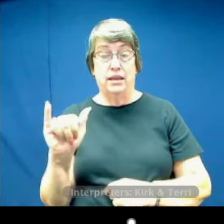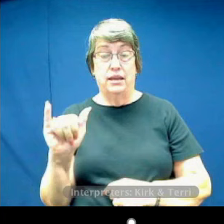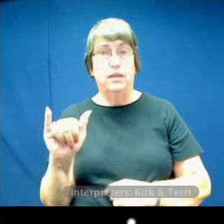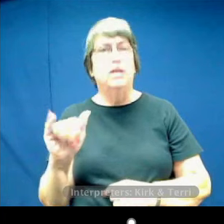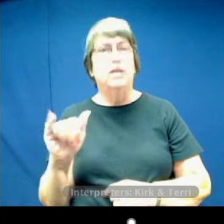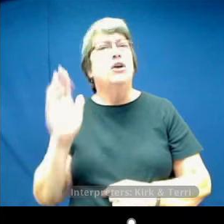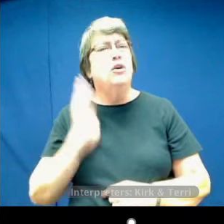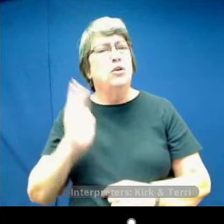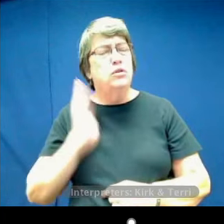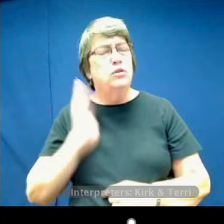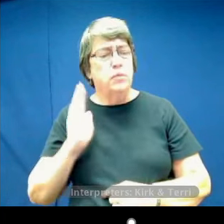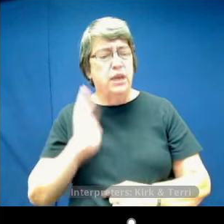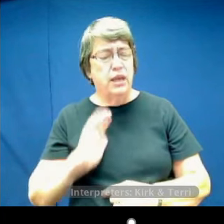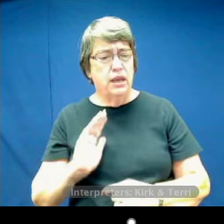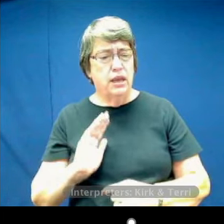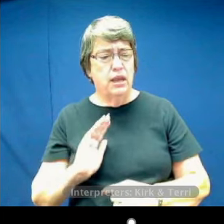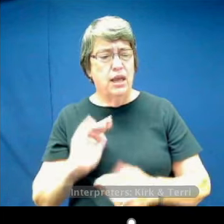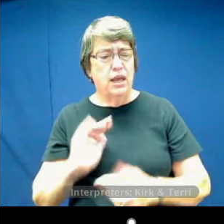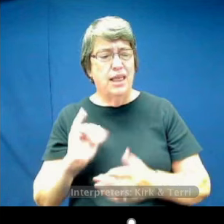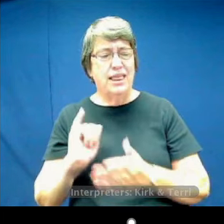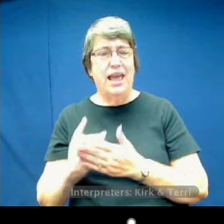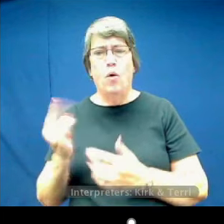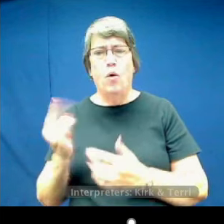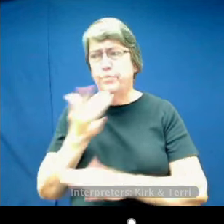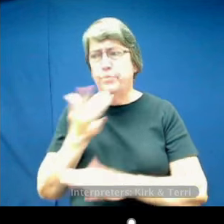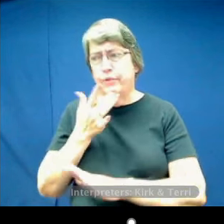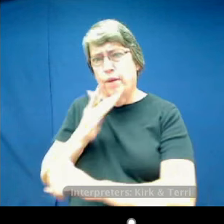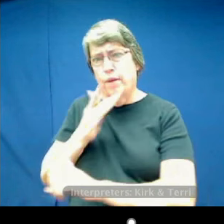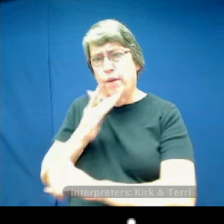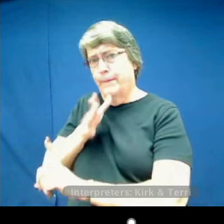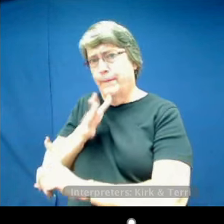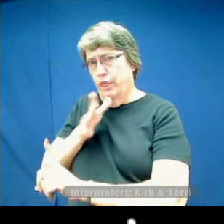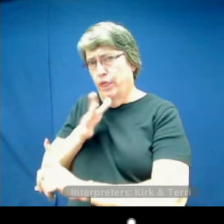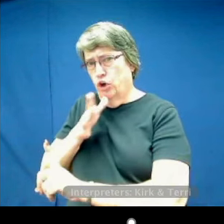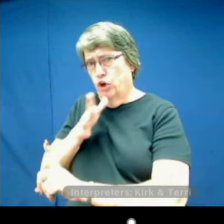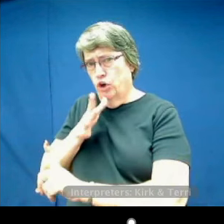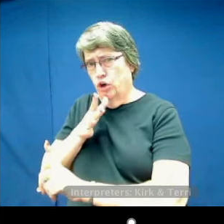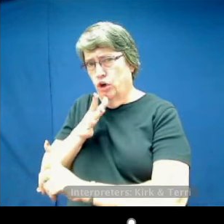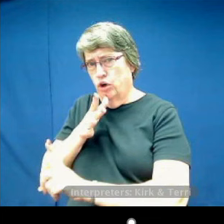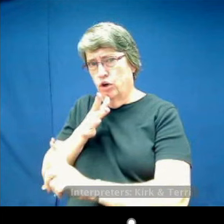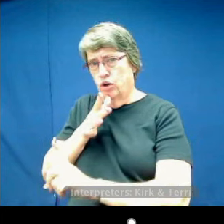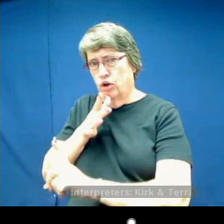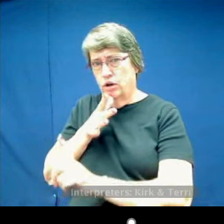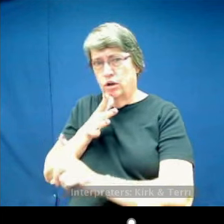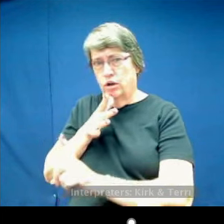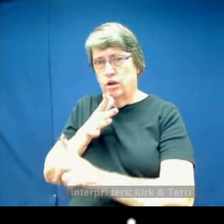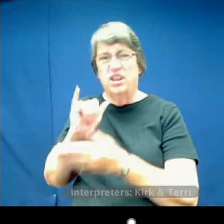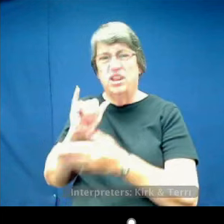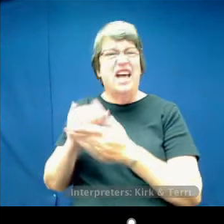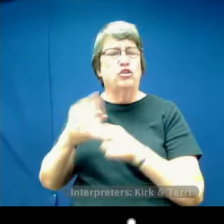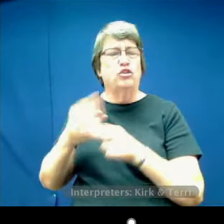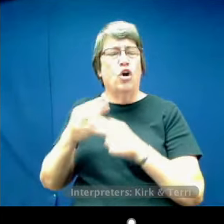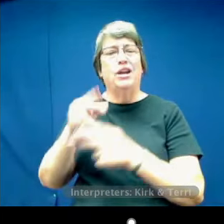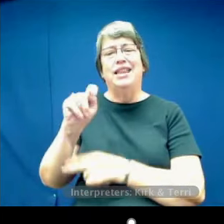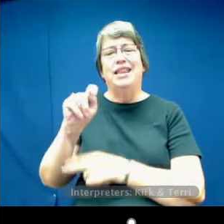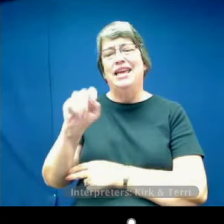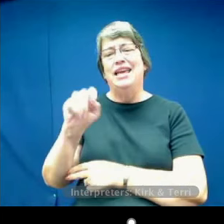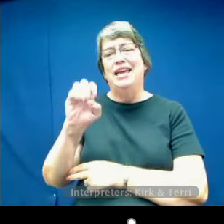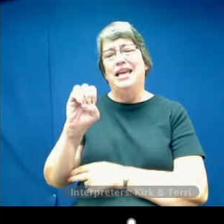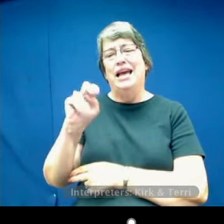this maternal preference in custody. So they called it the tender years presumption. And for almost